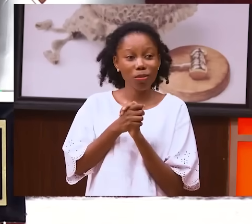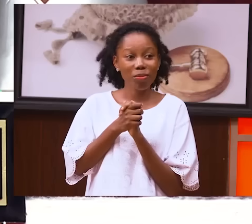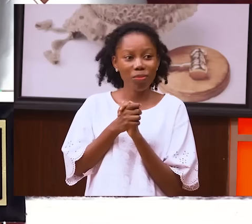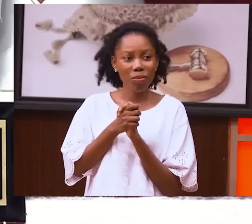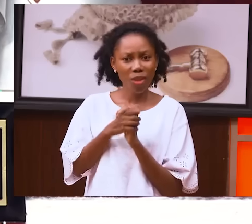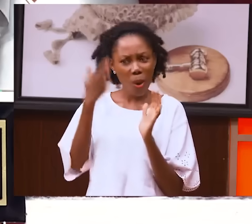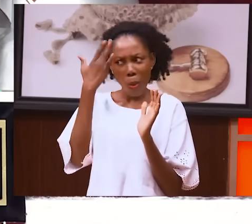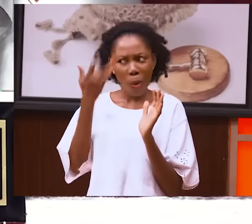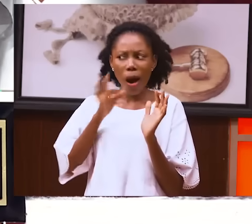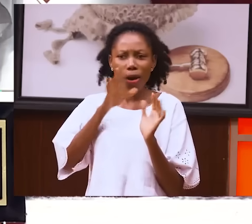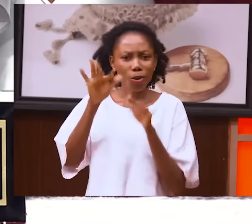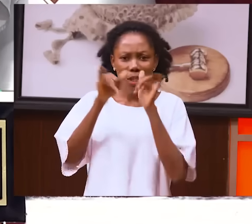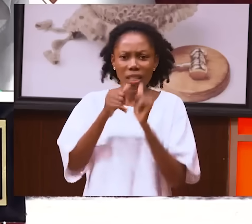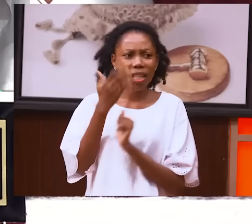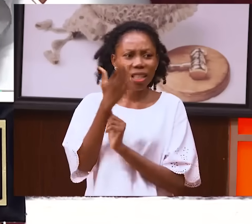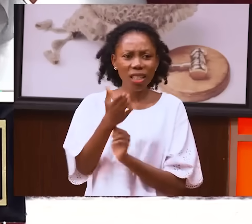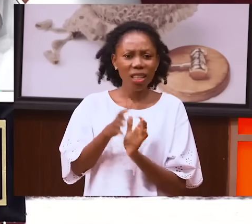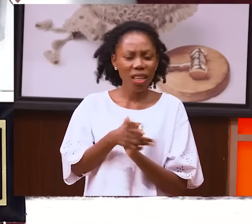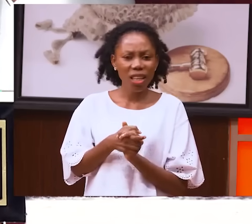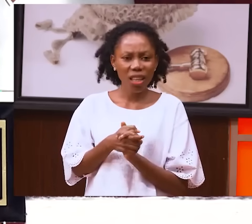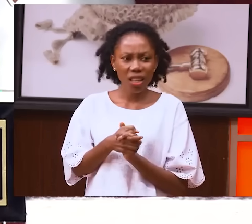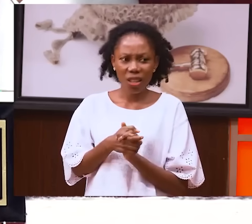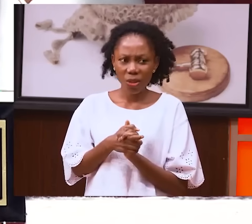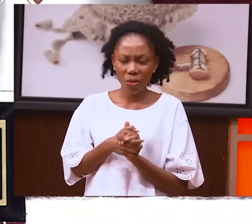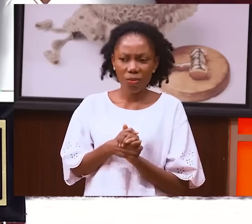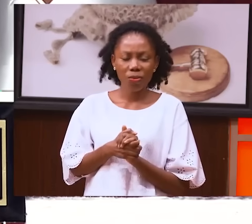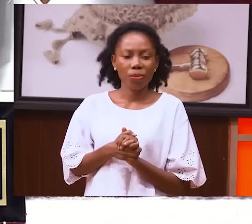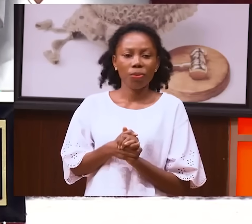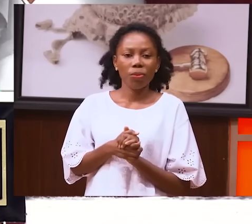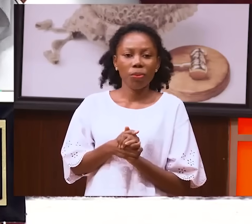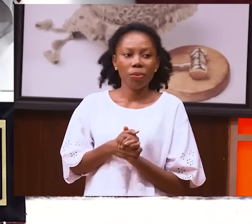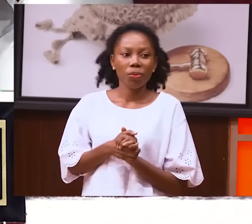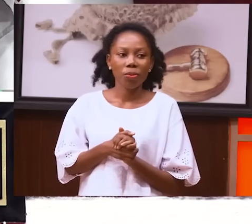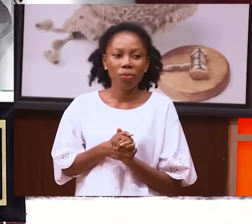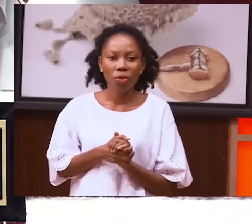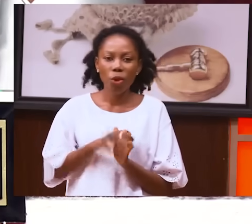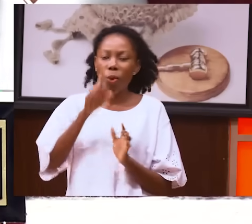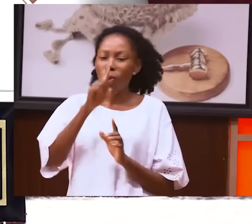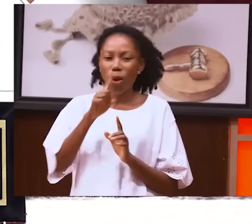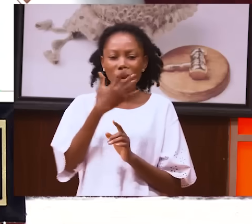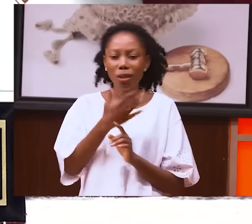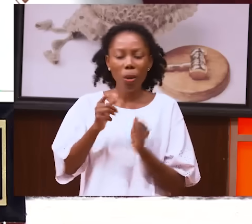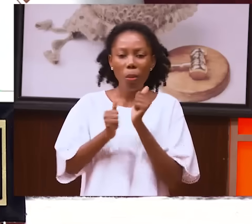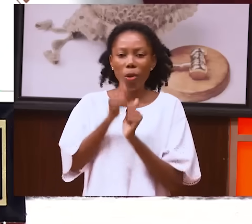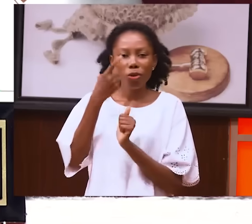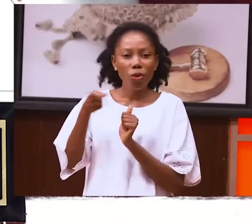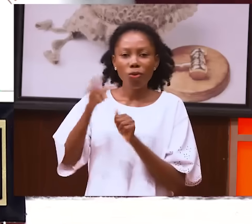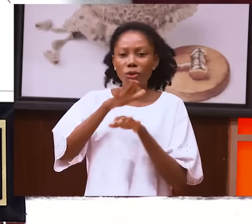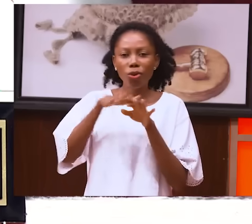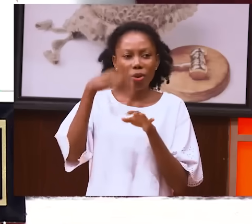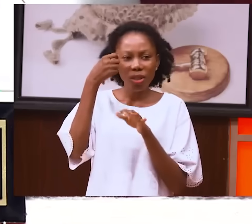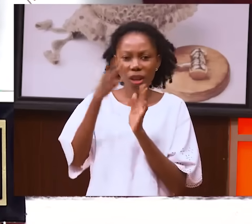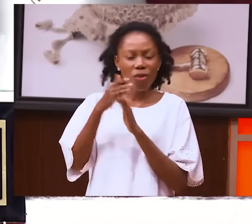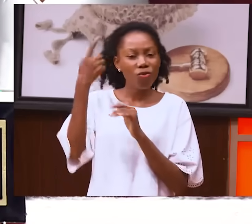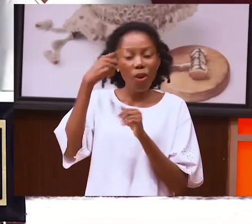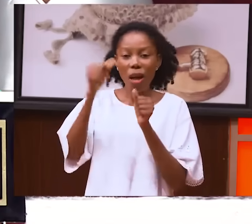Why are you still staying in the house? I You know pleaded with why? him. Let me tell you why. Because one thing most of you don't know is that for